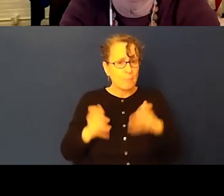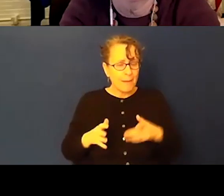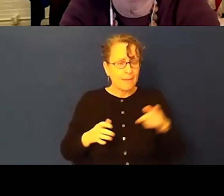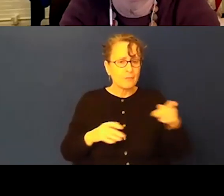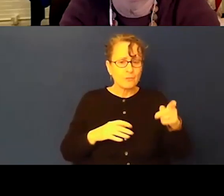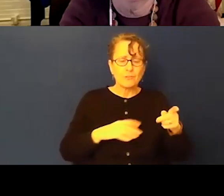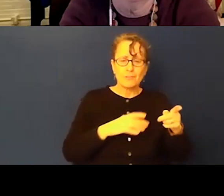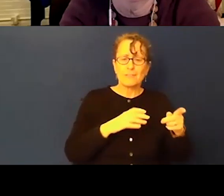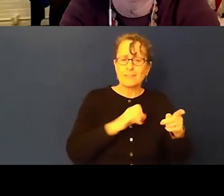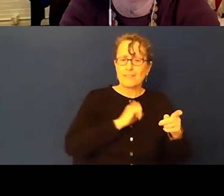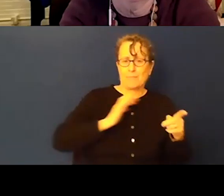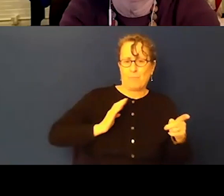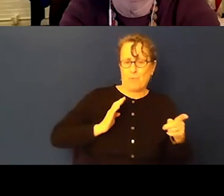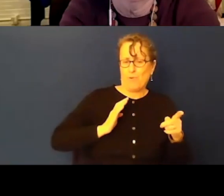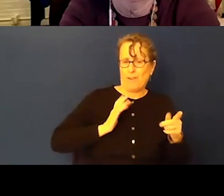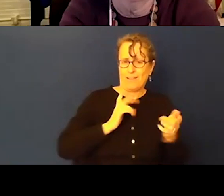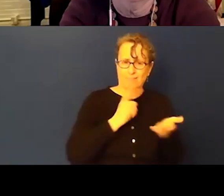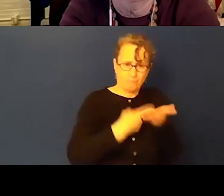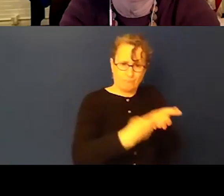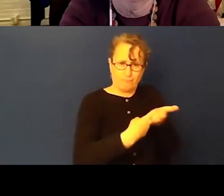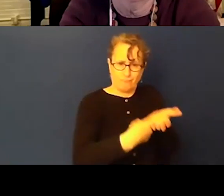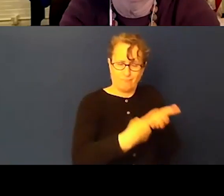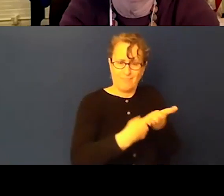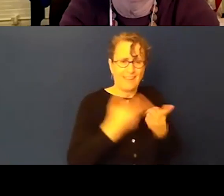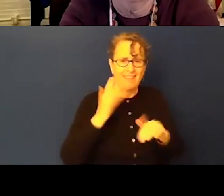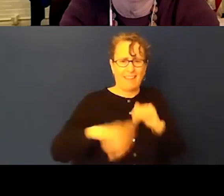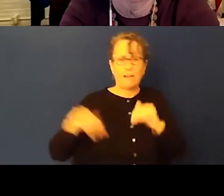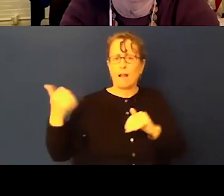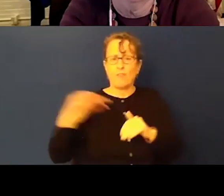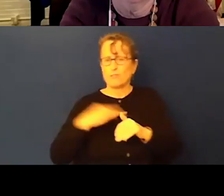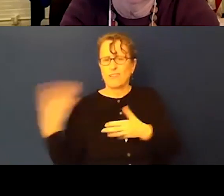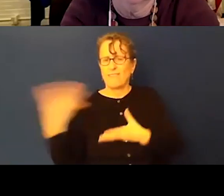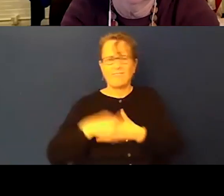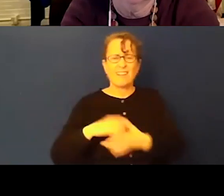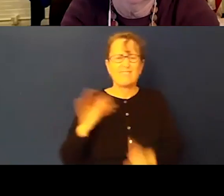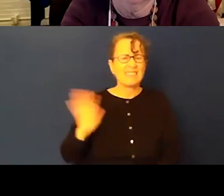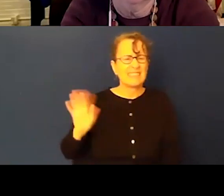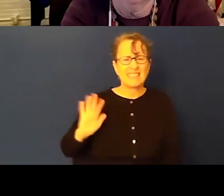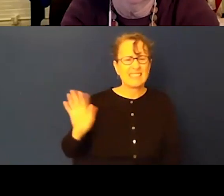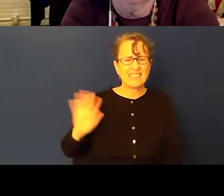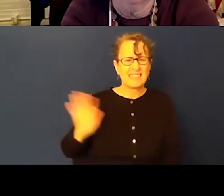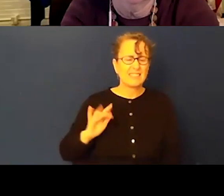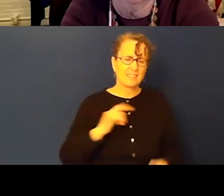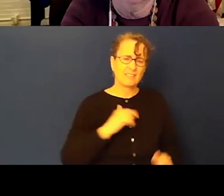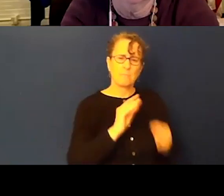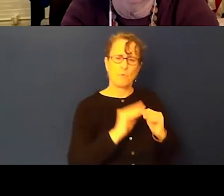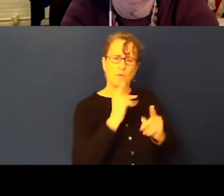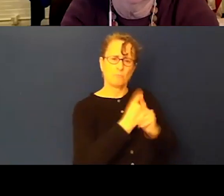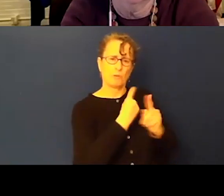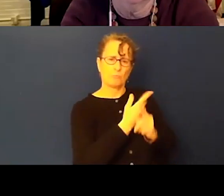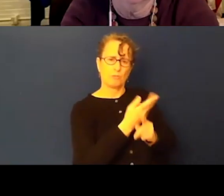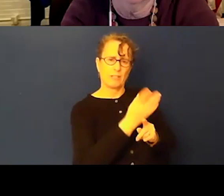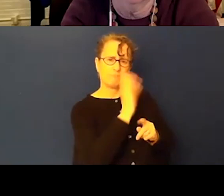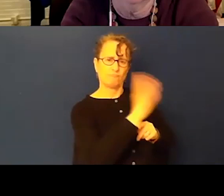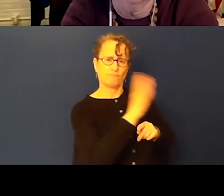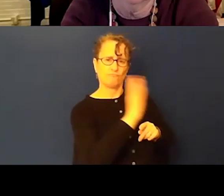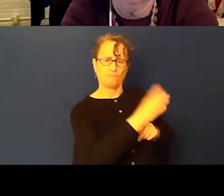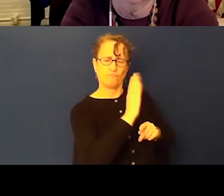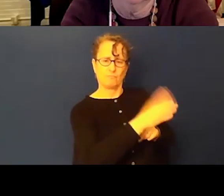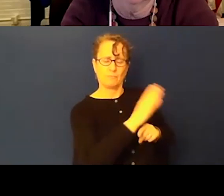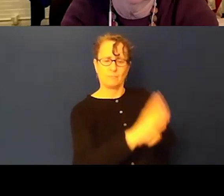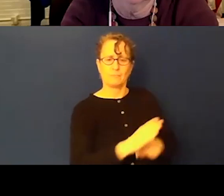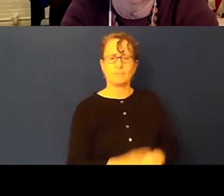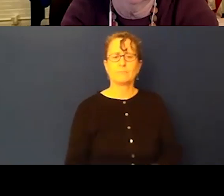So that's why I proposed it the way I did. I'm actually completely comfortable either way. I've been listening to what